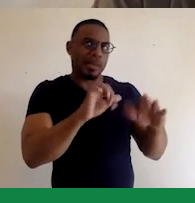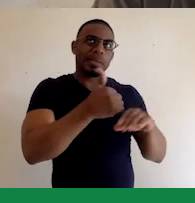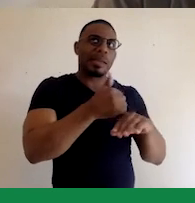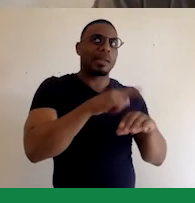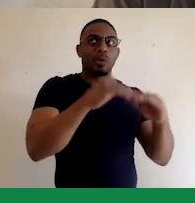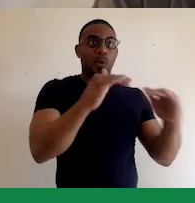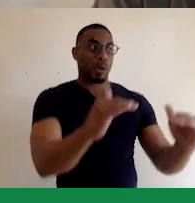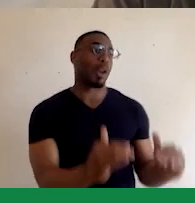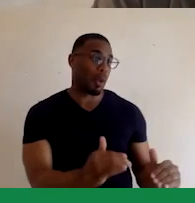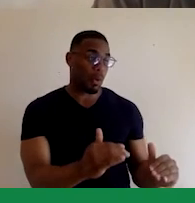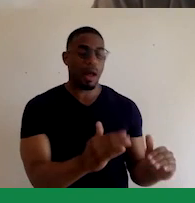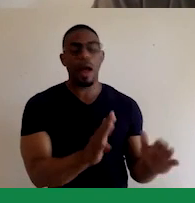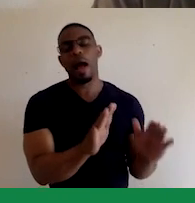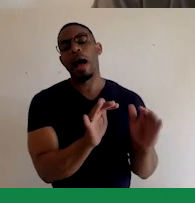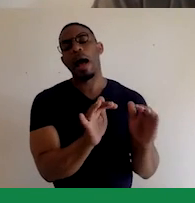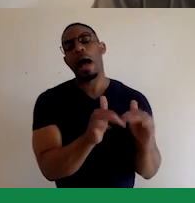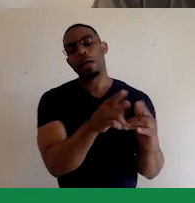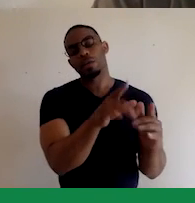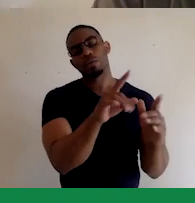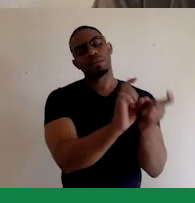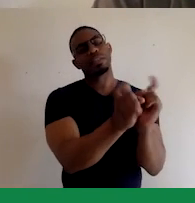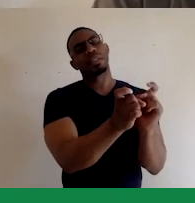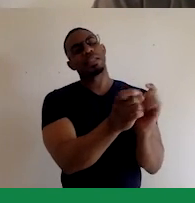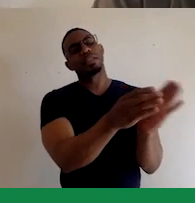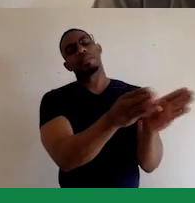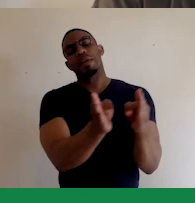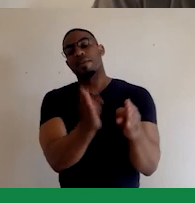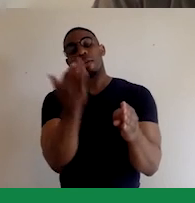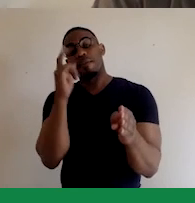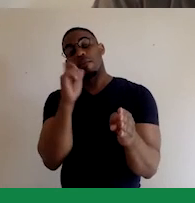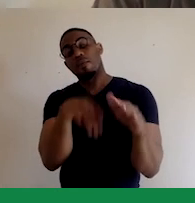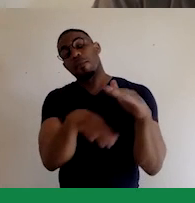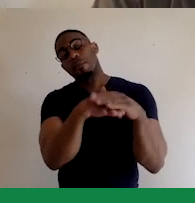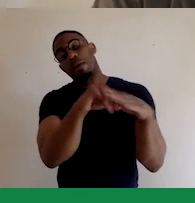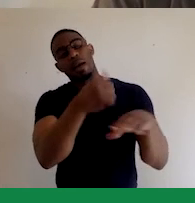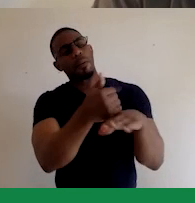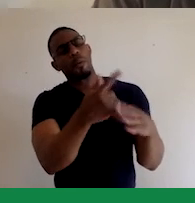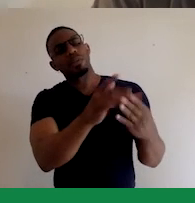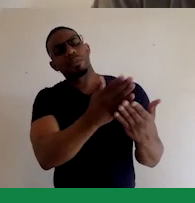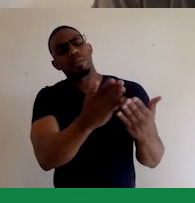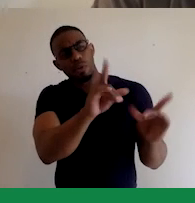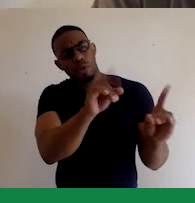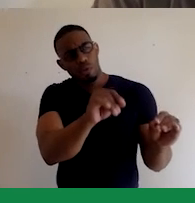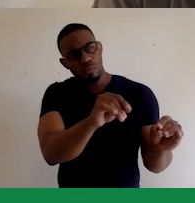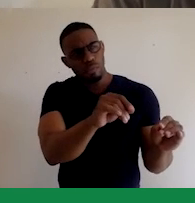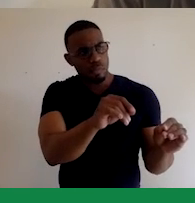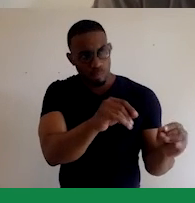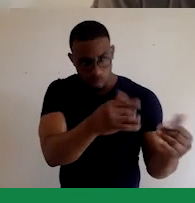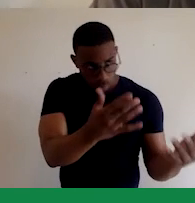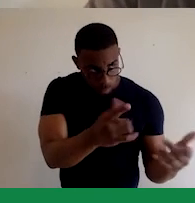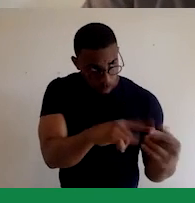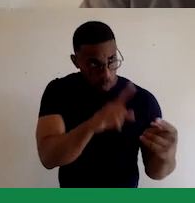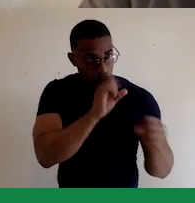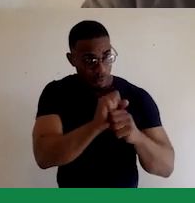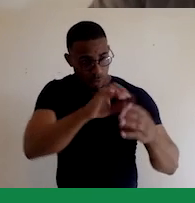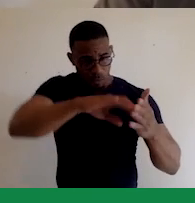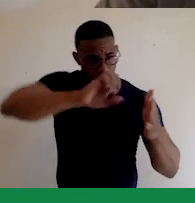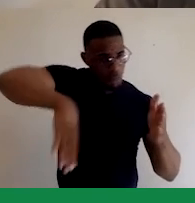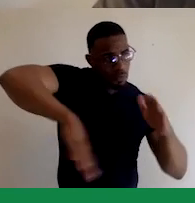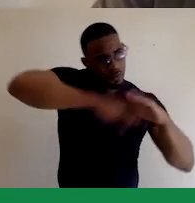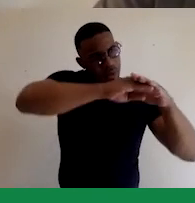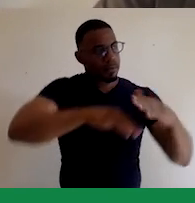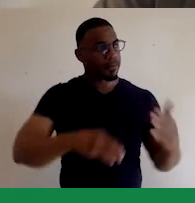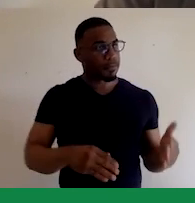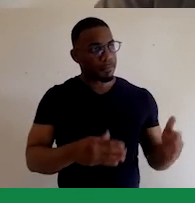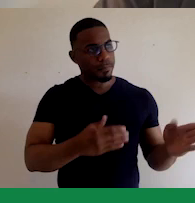too low. How do you change and pivot if you have put a cap on it? Then what are some of the things that you can do to really remove that and